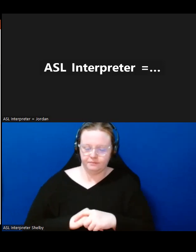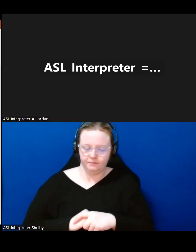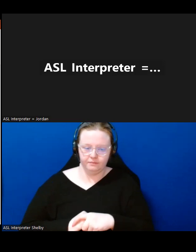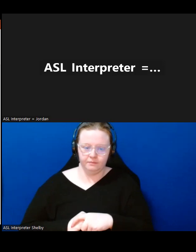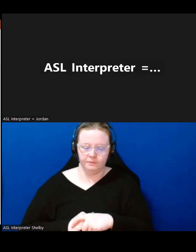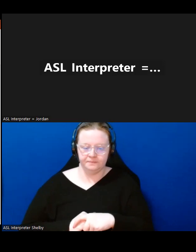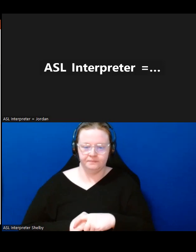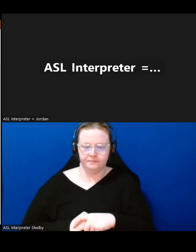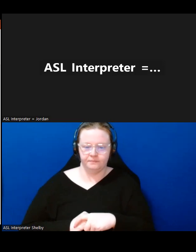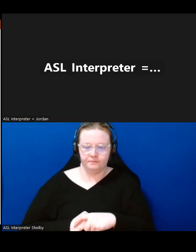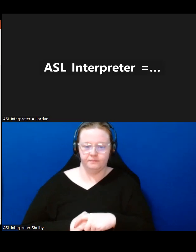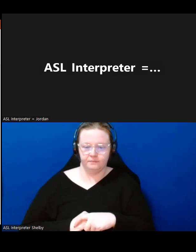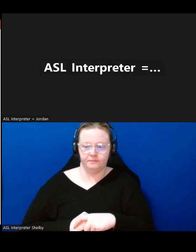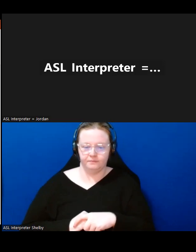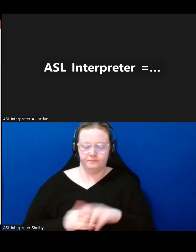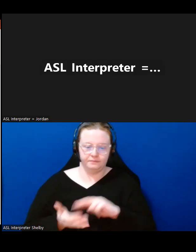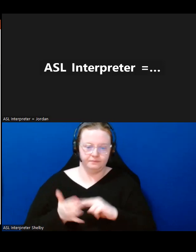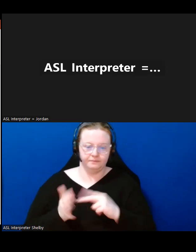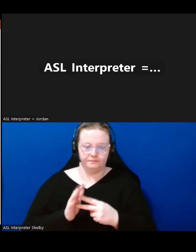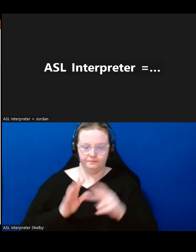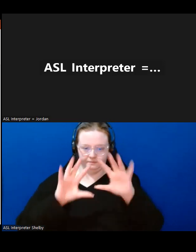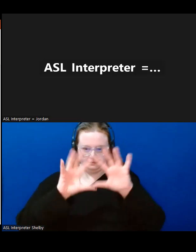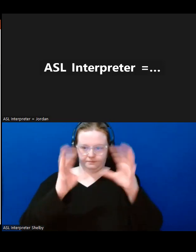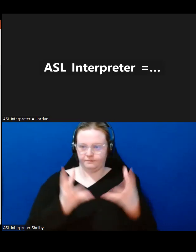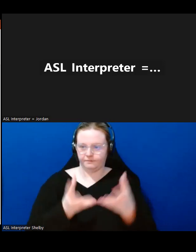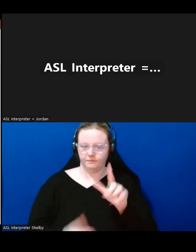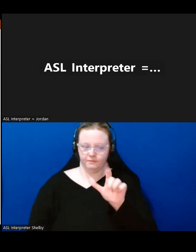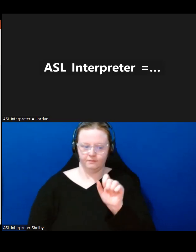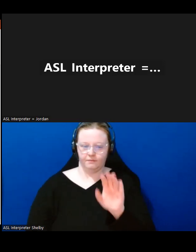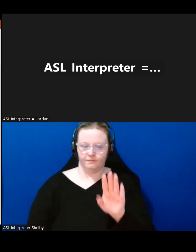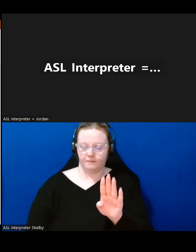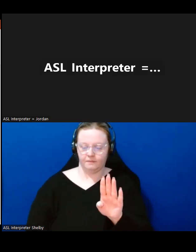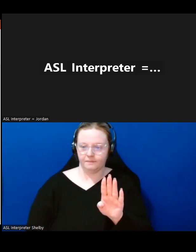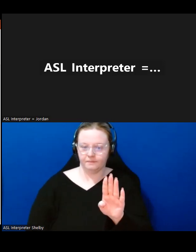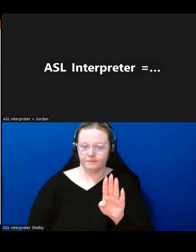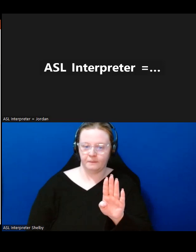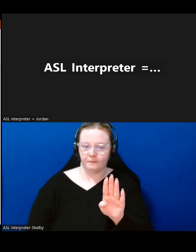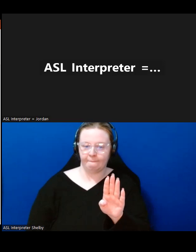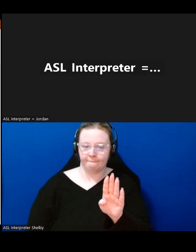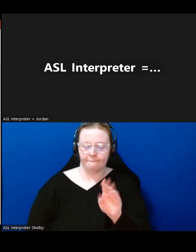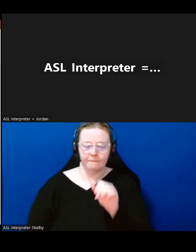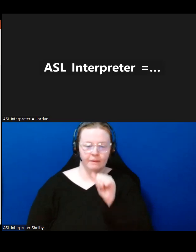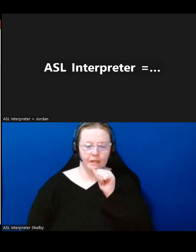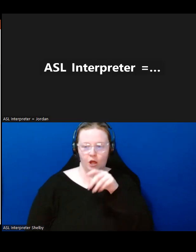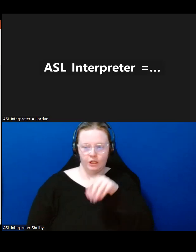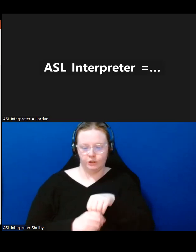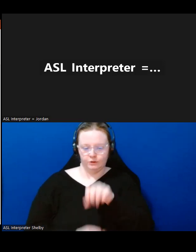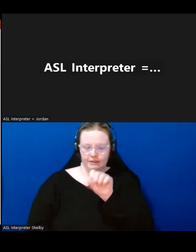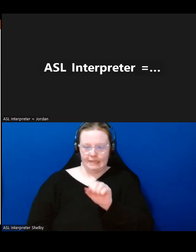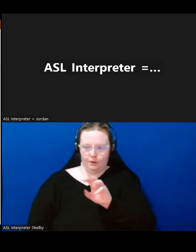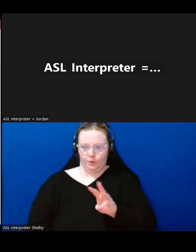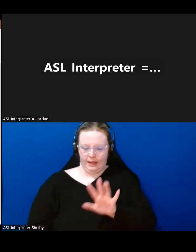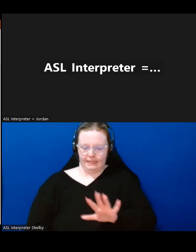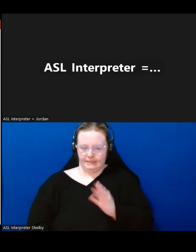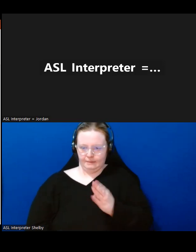in, the whole Labrador portion of the province, with the exception of the southwest coast that I just